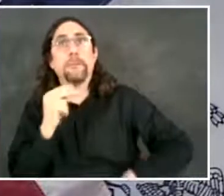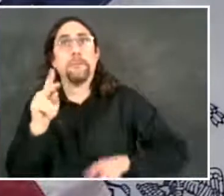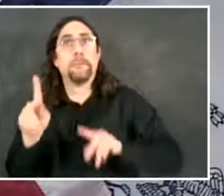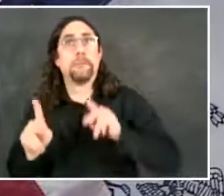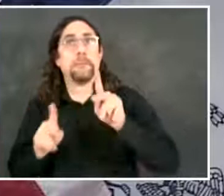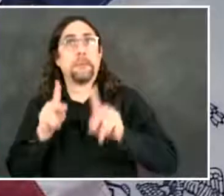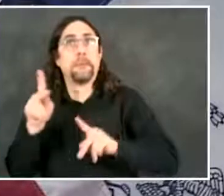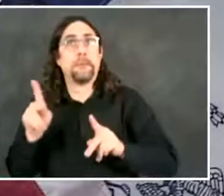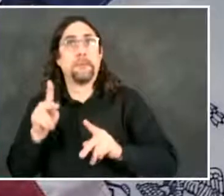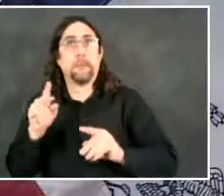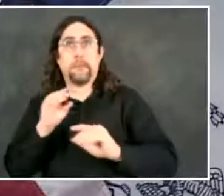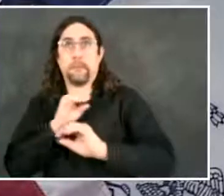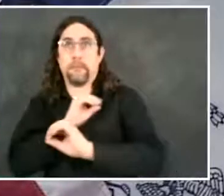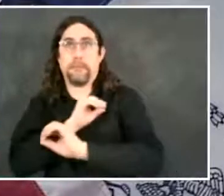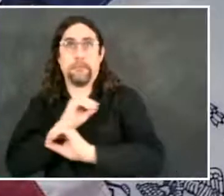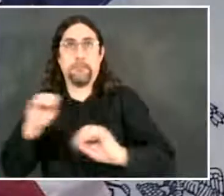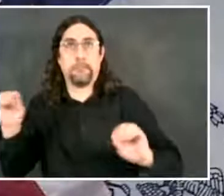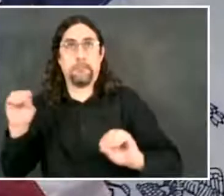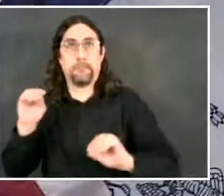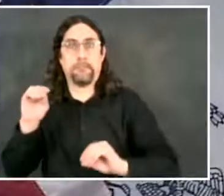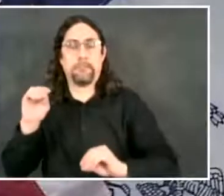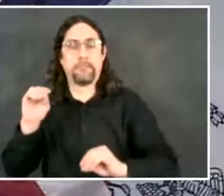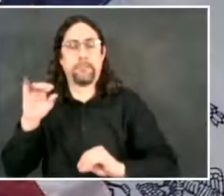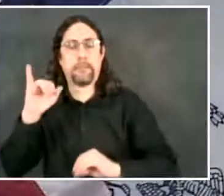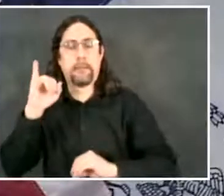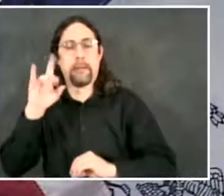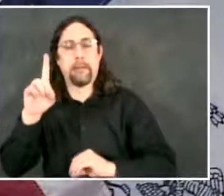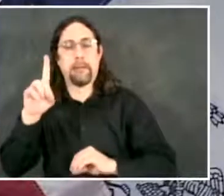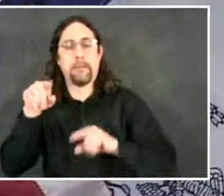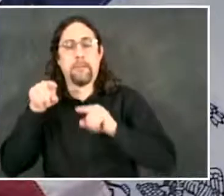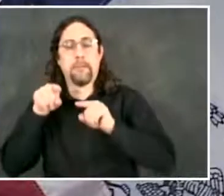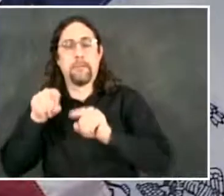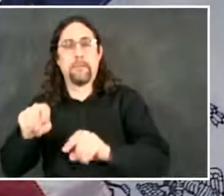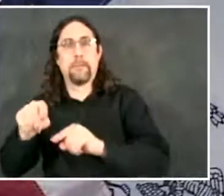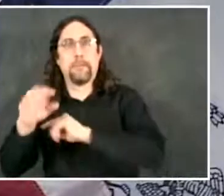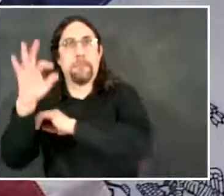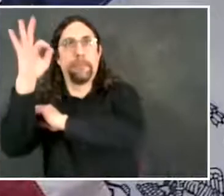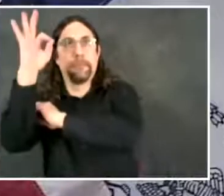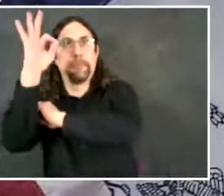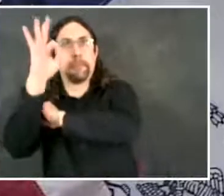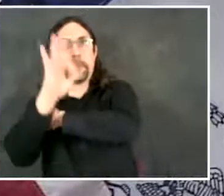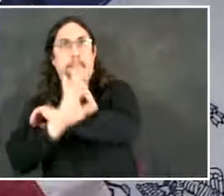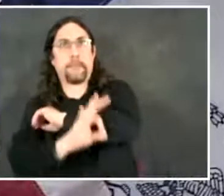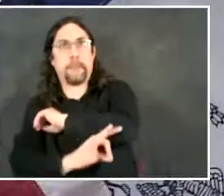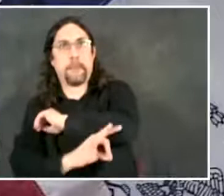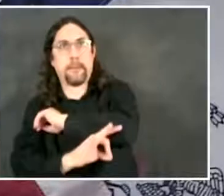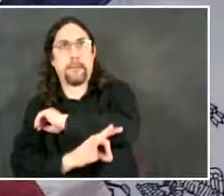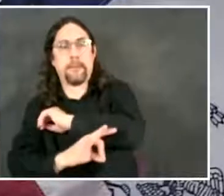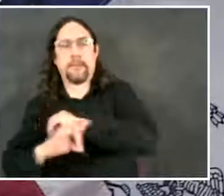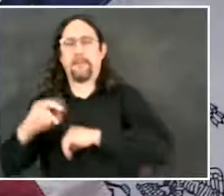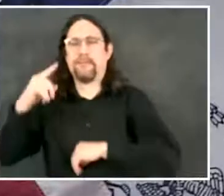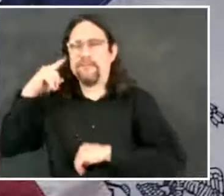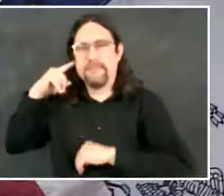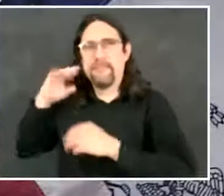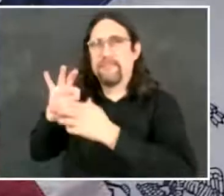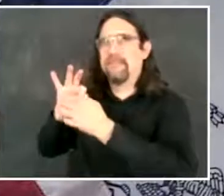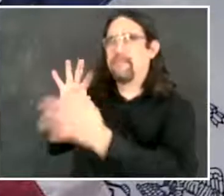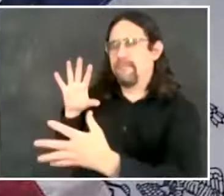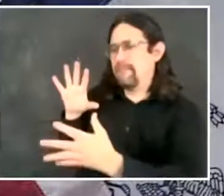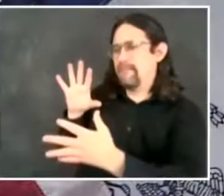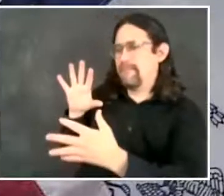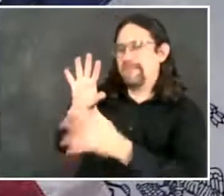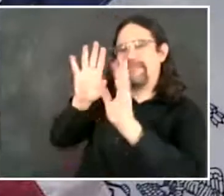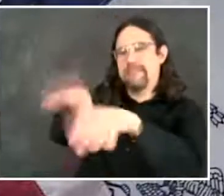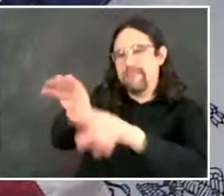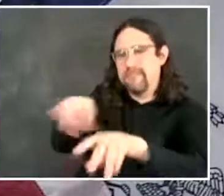Jacob, you're coming in and out. Jacob, we're not. Hold on, Jacob. We're not hearing you well. Something's causing your signal to come in and out. Could